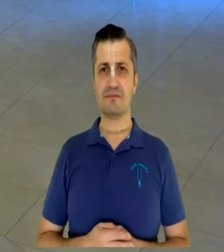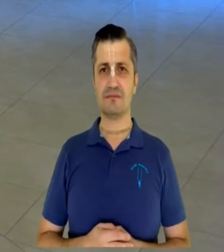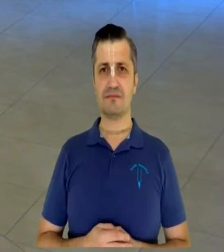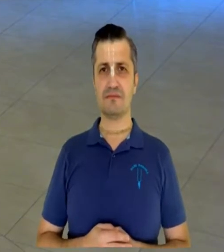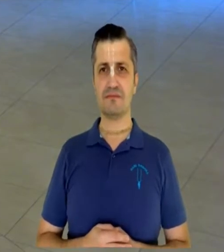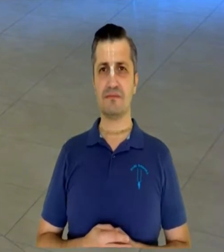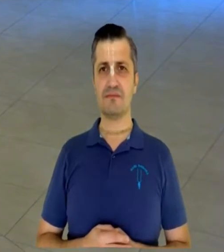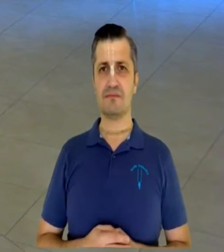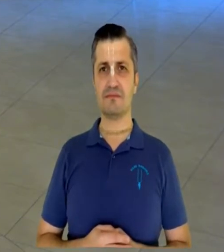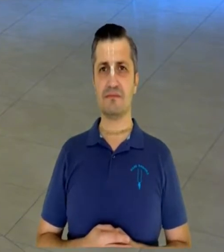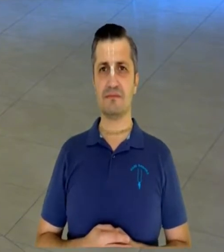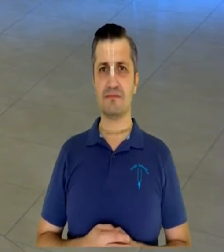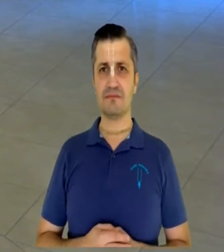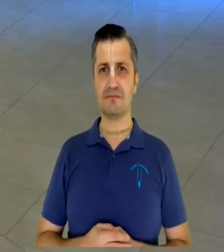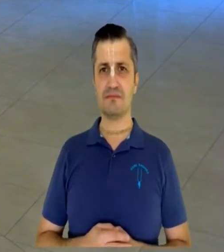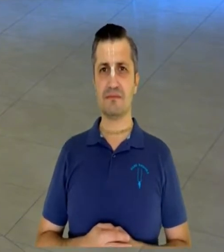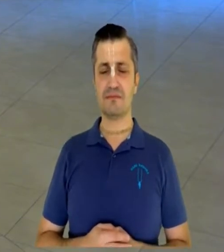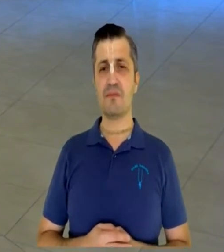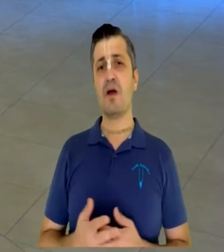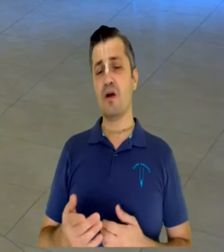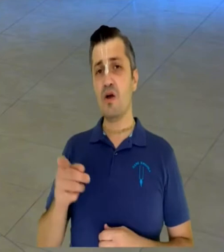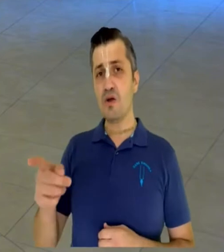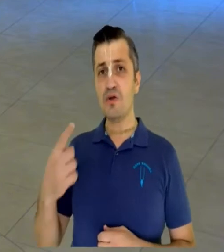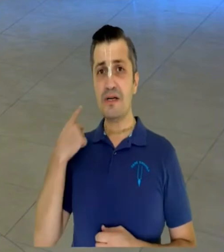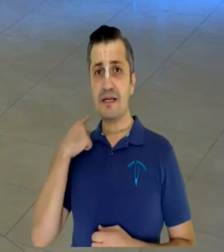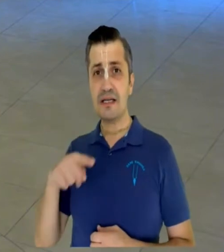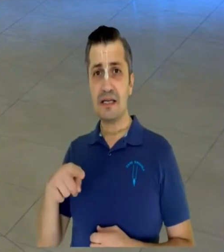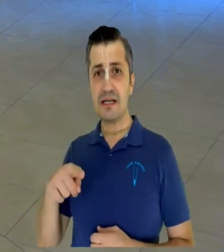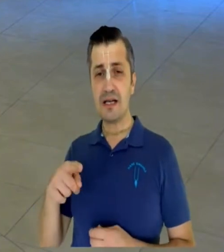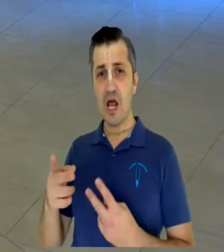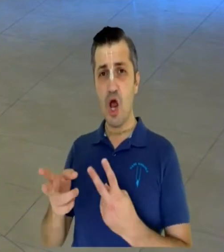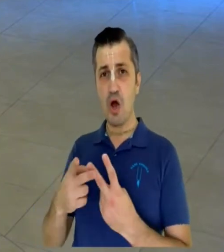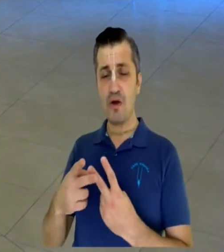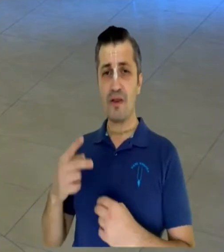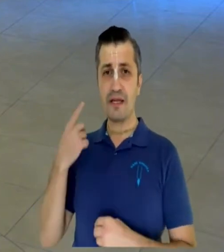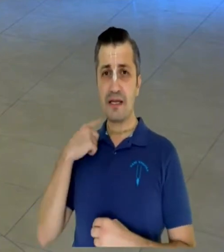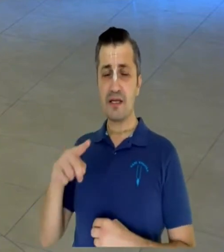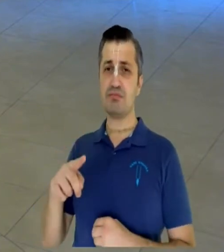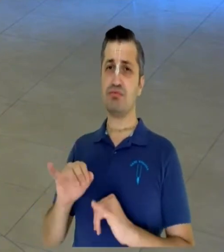naturally we have to live at the expense of other living entities. Yes, we have a question.